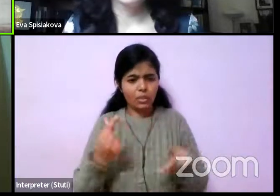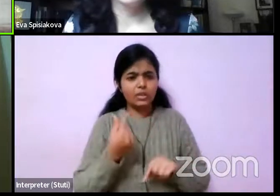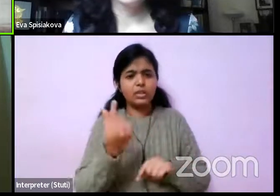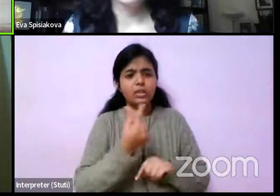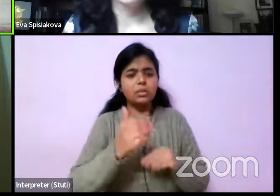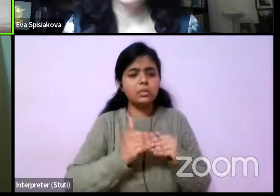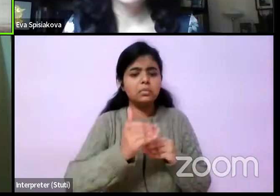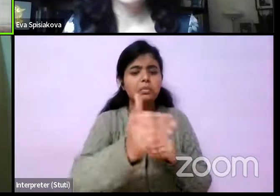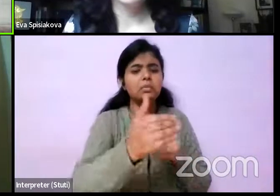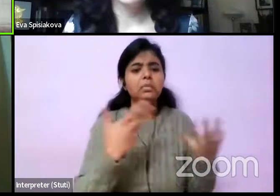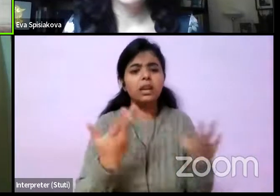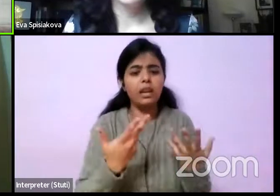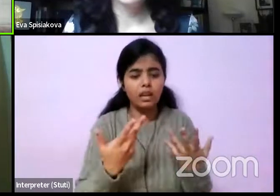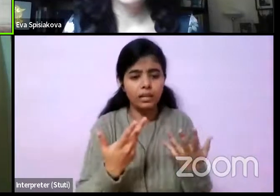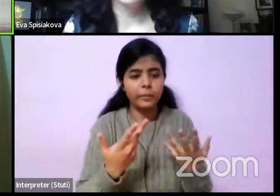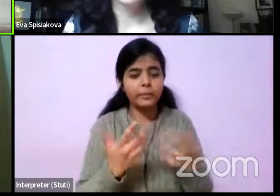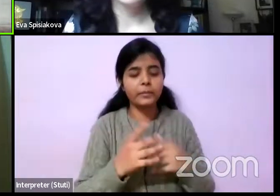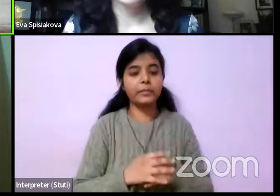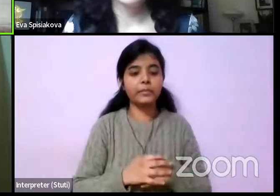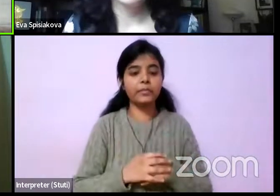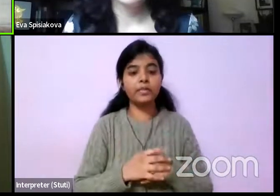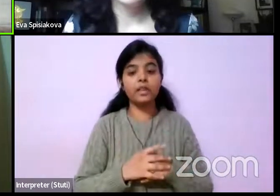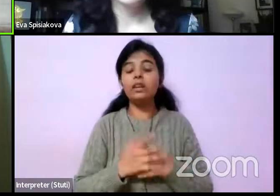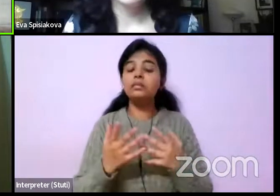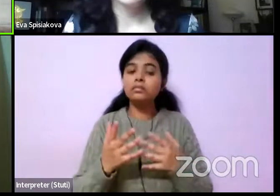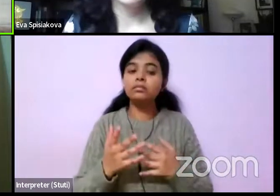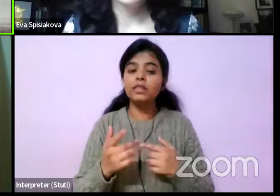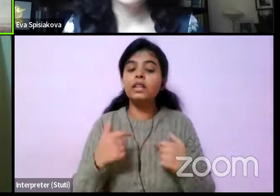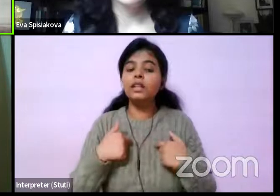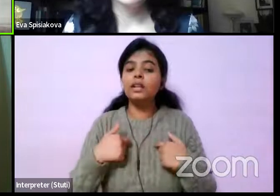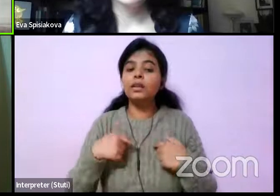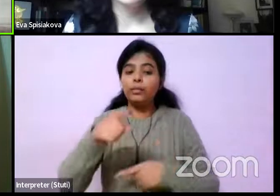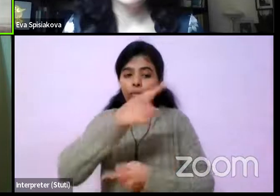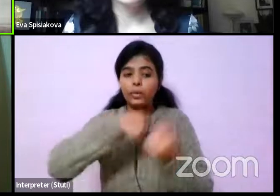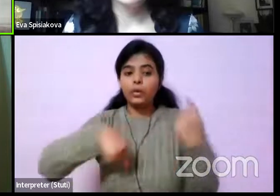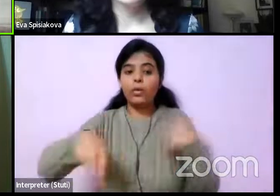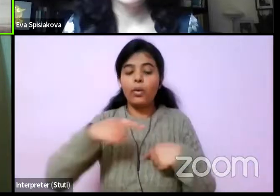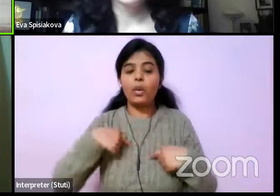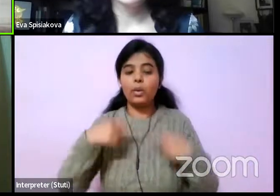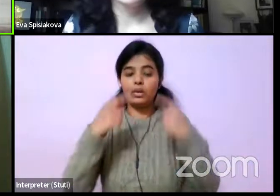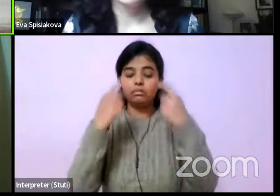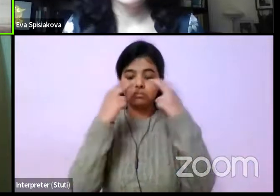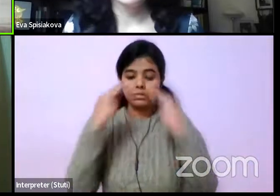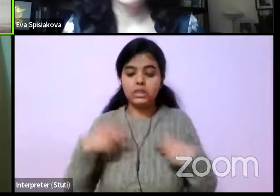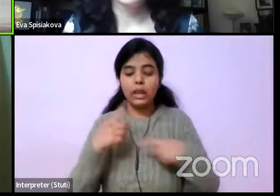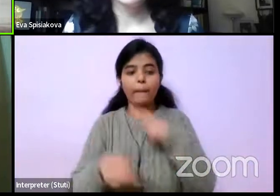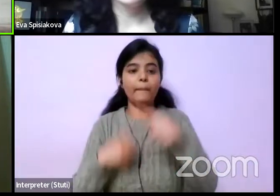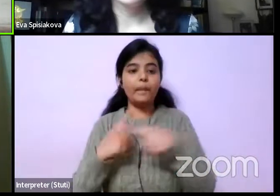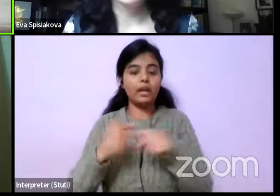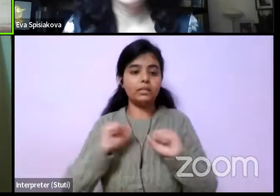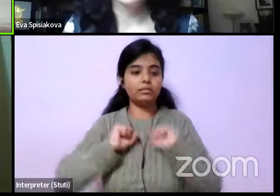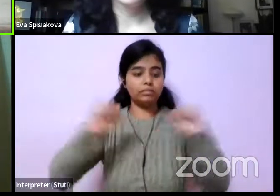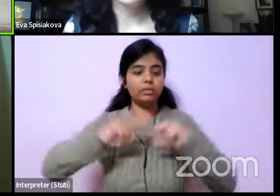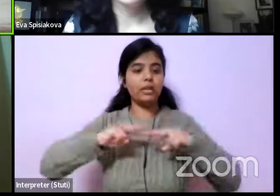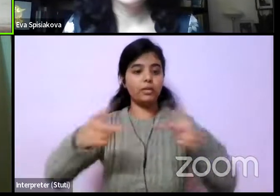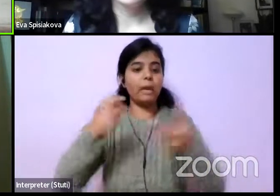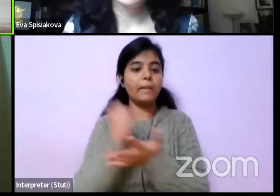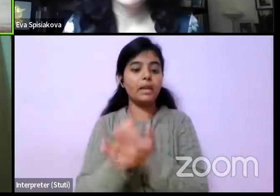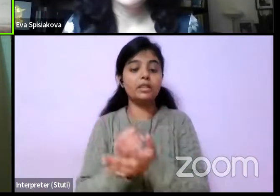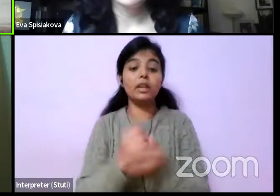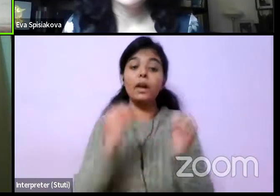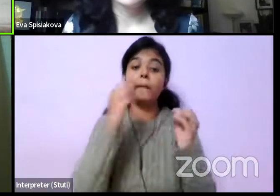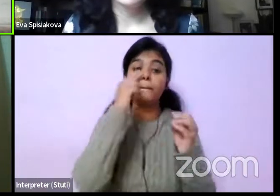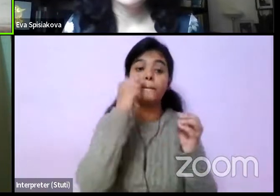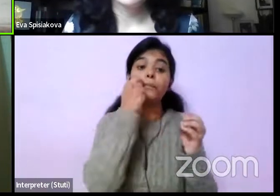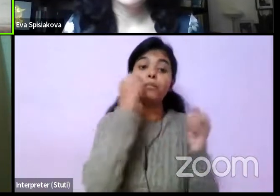further. And there is therefore a need for assertion in a certain way. On the other hand, Bhoopathi's paper, which was